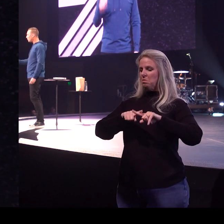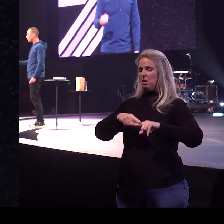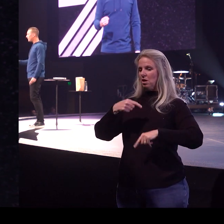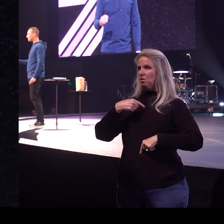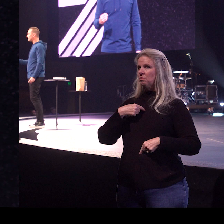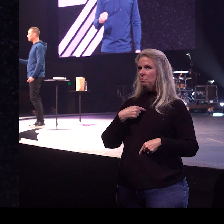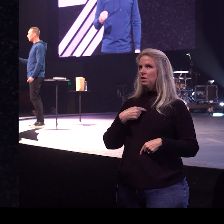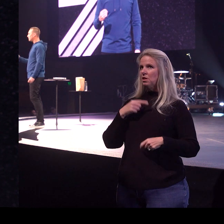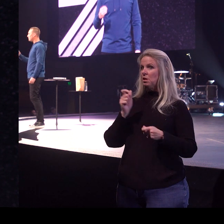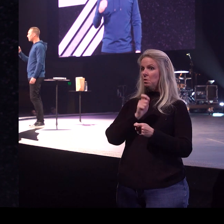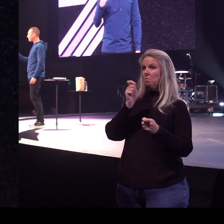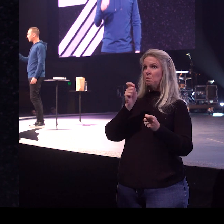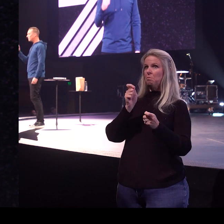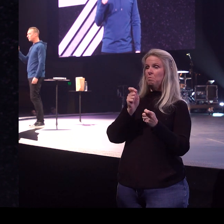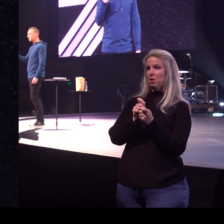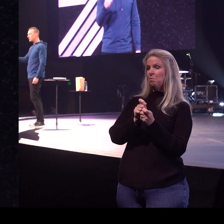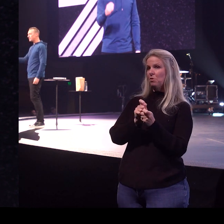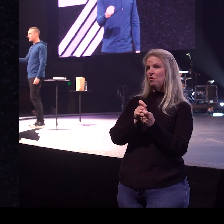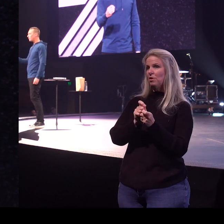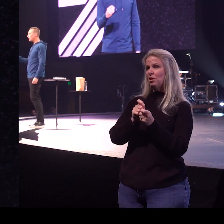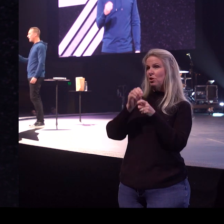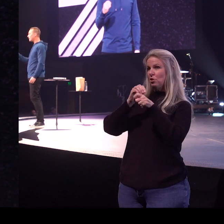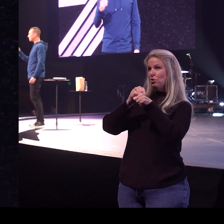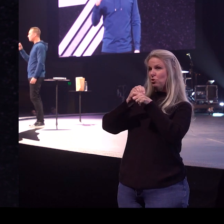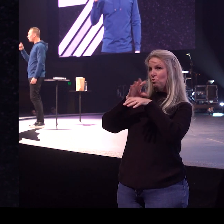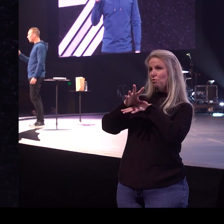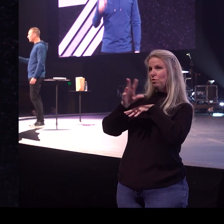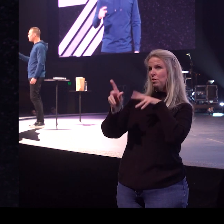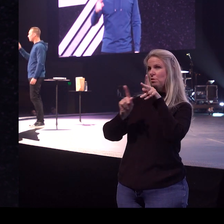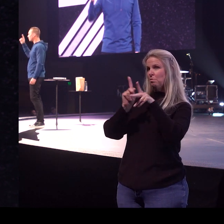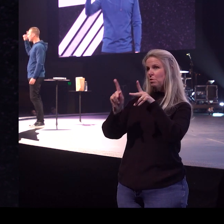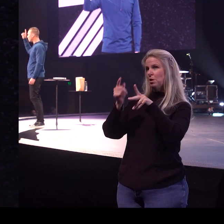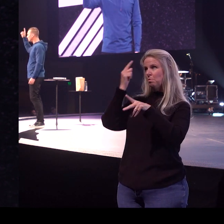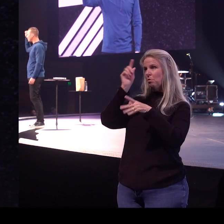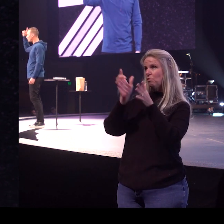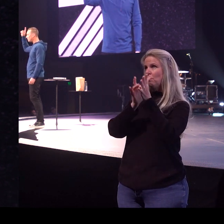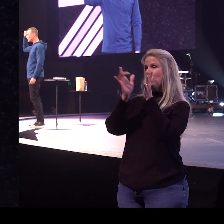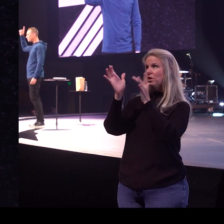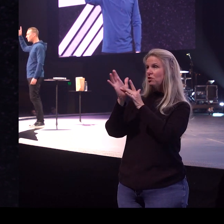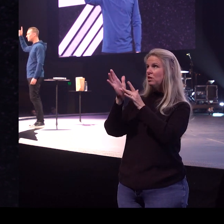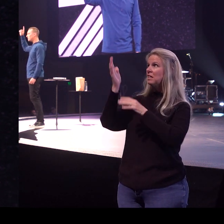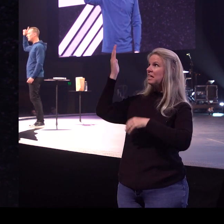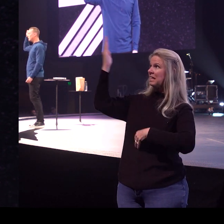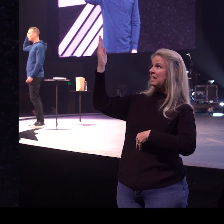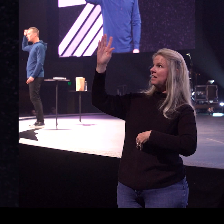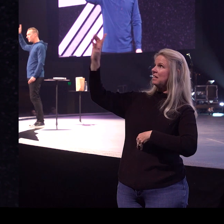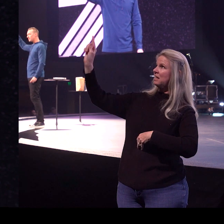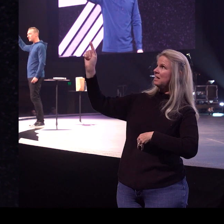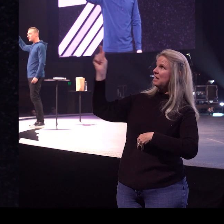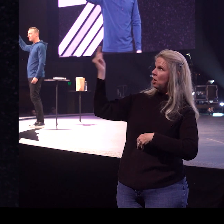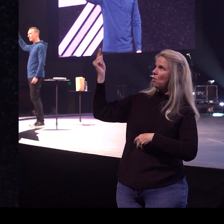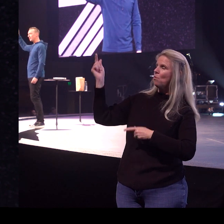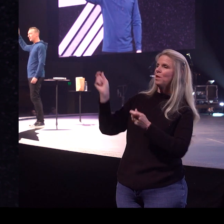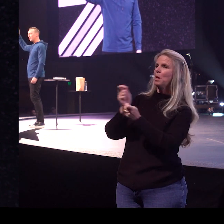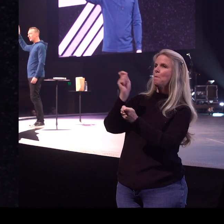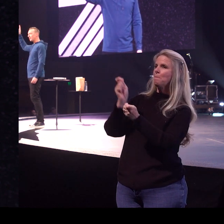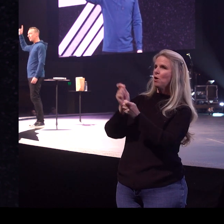being perfect to be effective for Jesus. I'm relying on pointing people to the only perfect person,